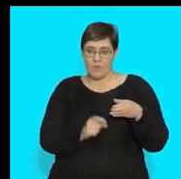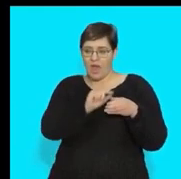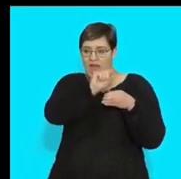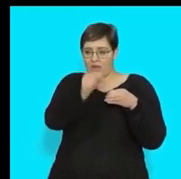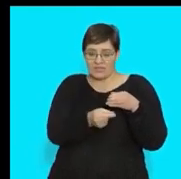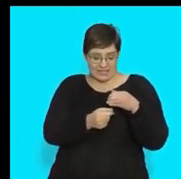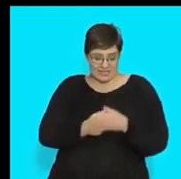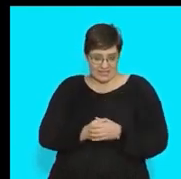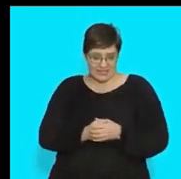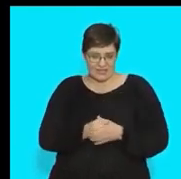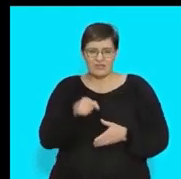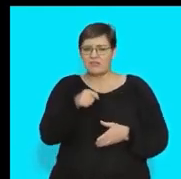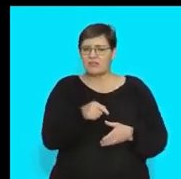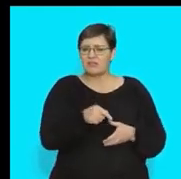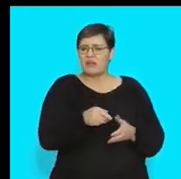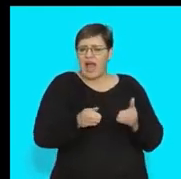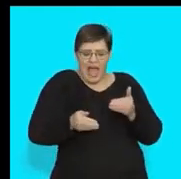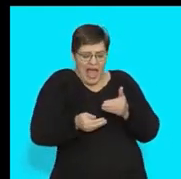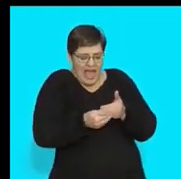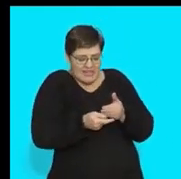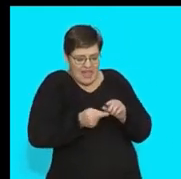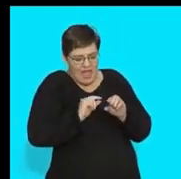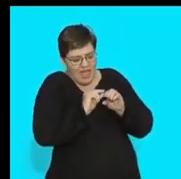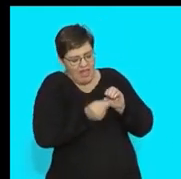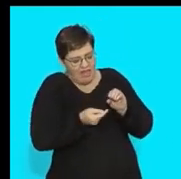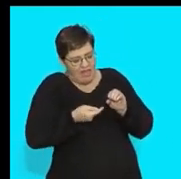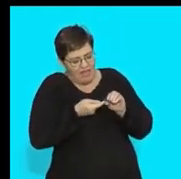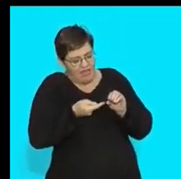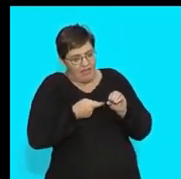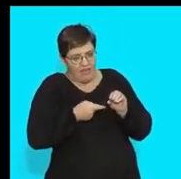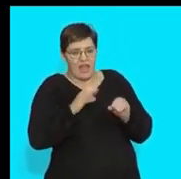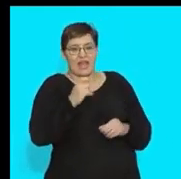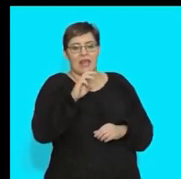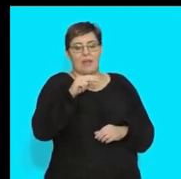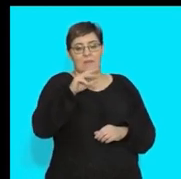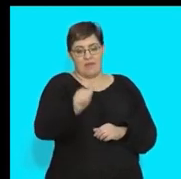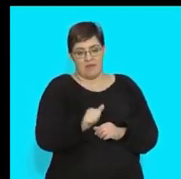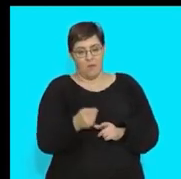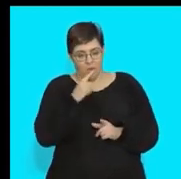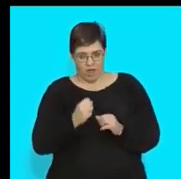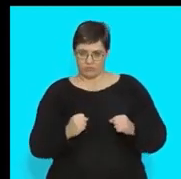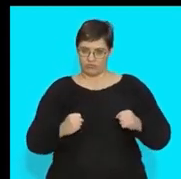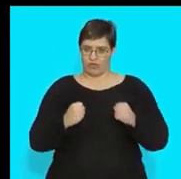Epidermis. And what do you think is just underneath the epidermis? Parenchyma.